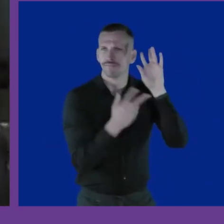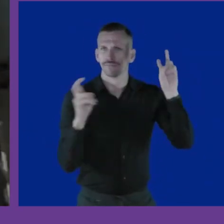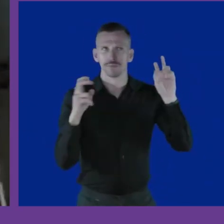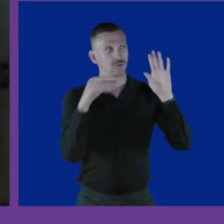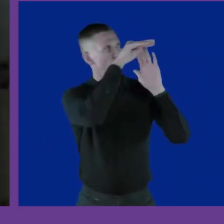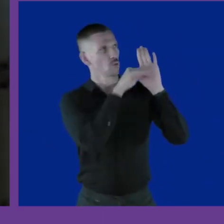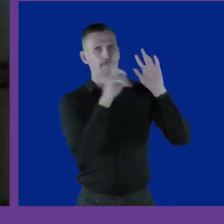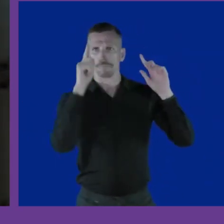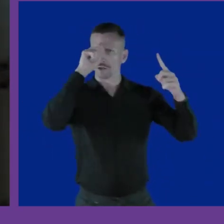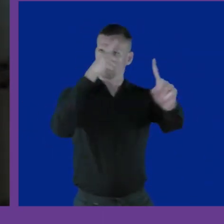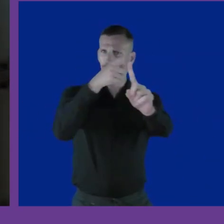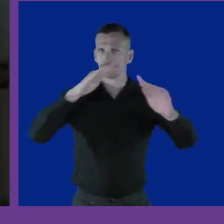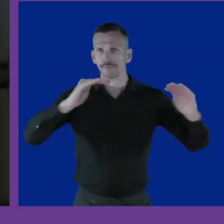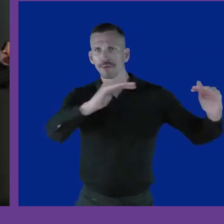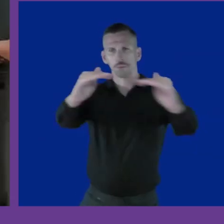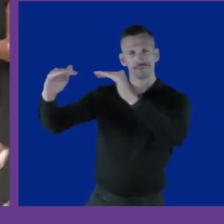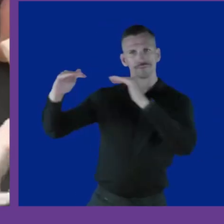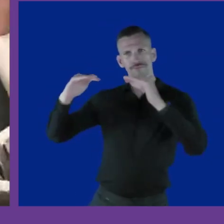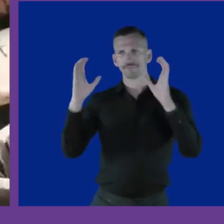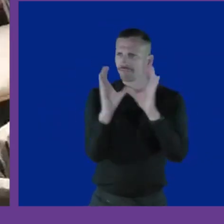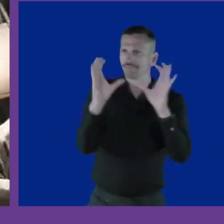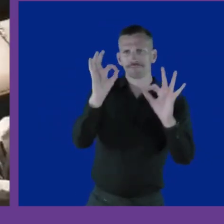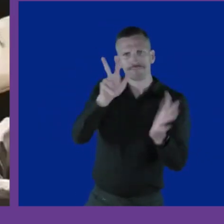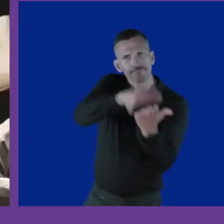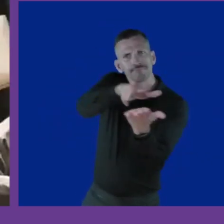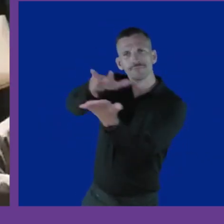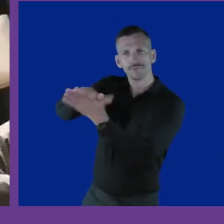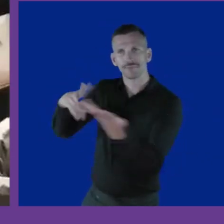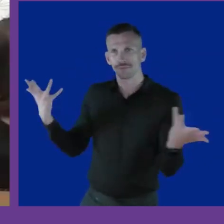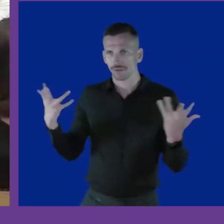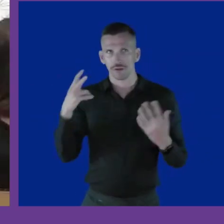going to have is divergence across Europe. Thank you.